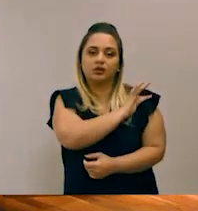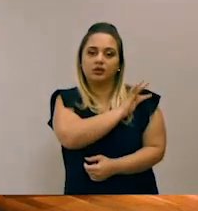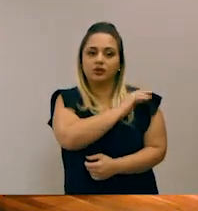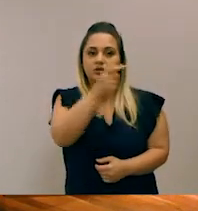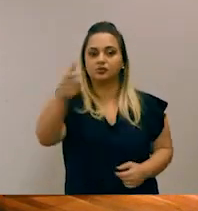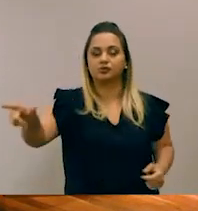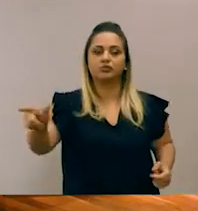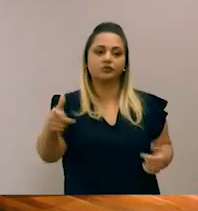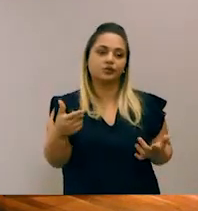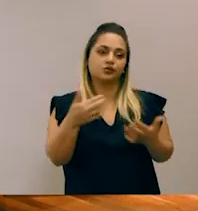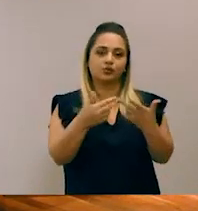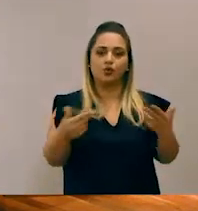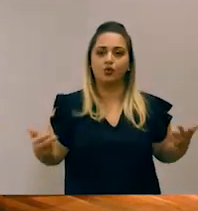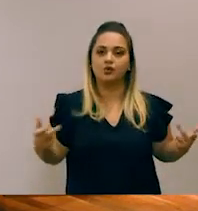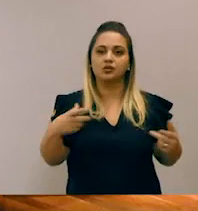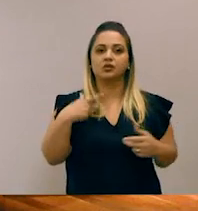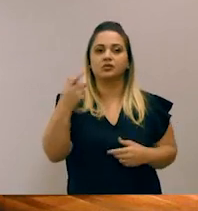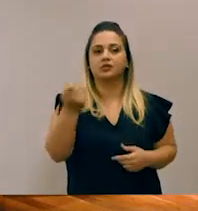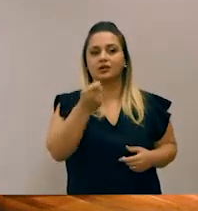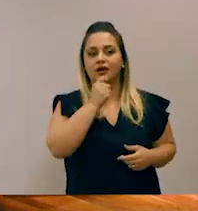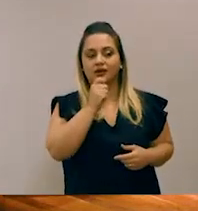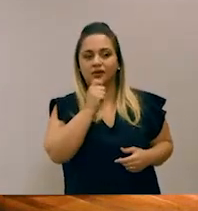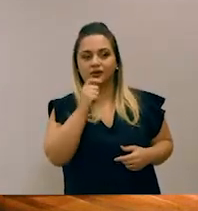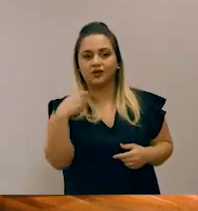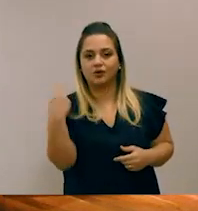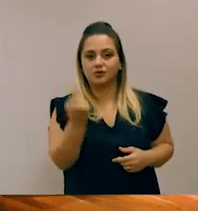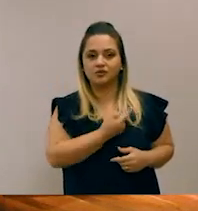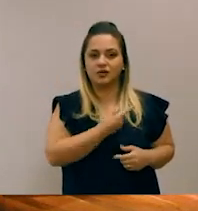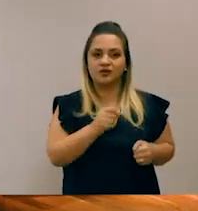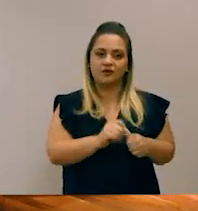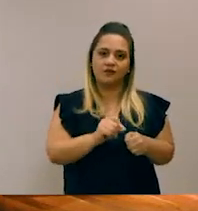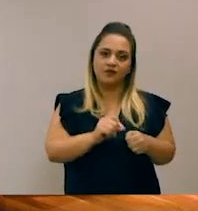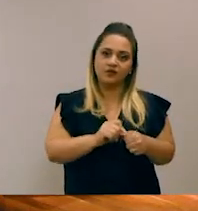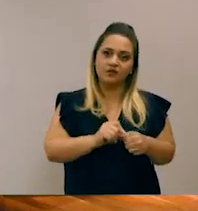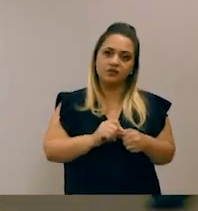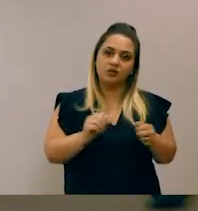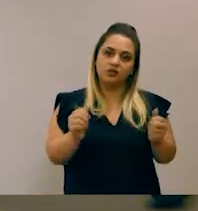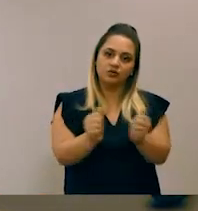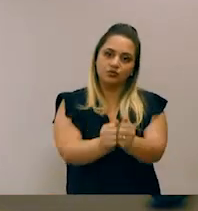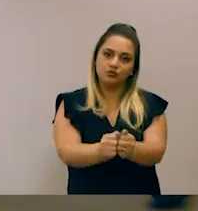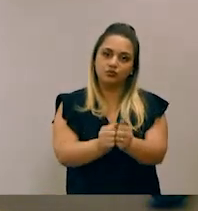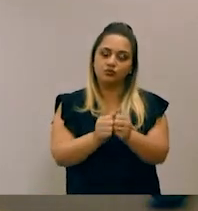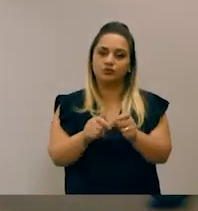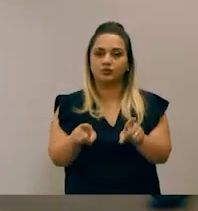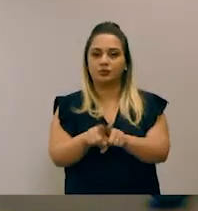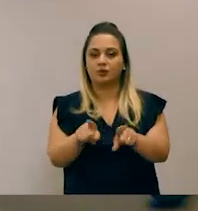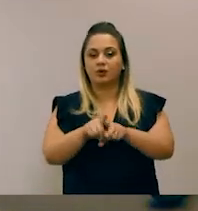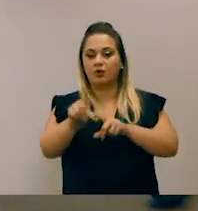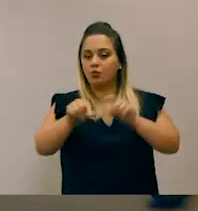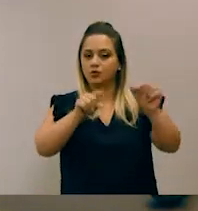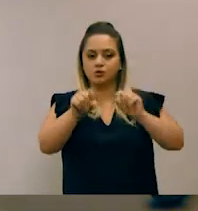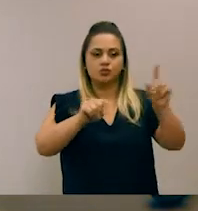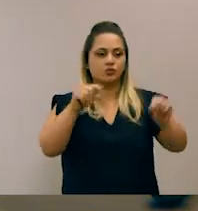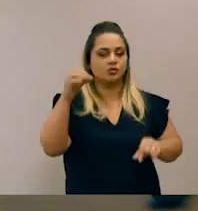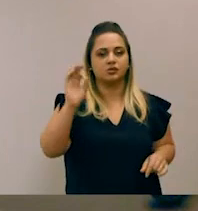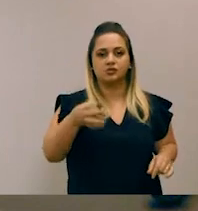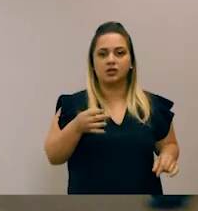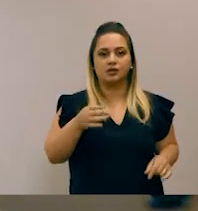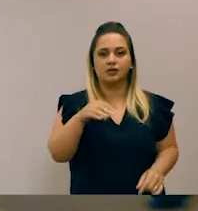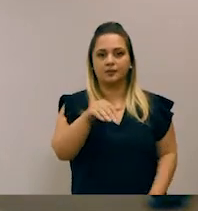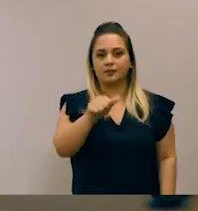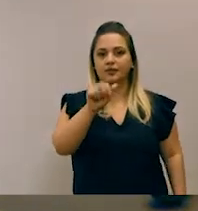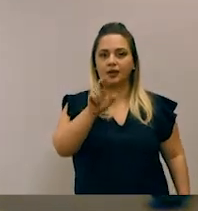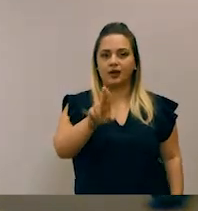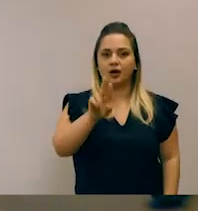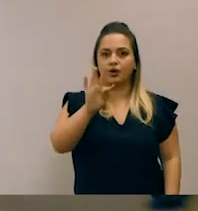techniques and other things that we can do jointly. with the automation. The